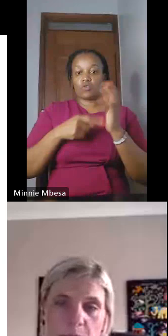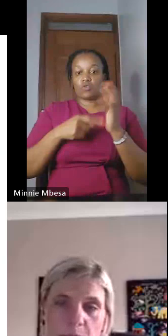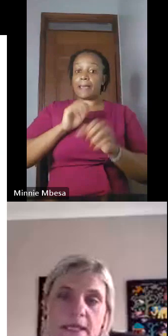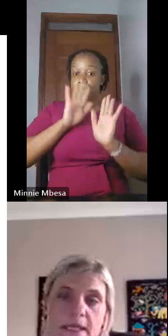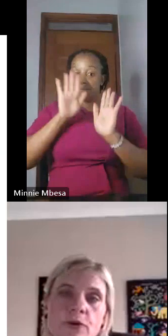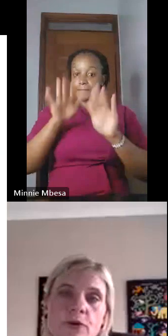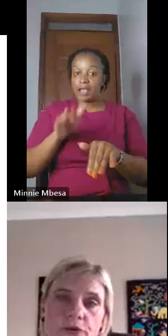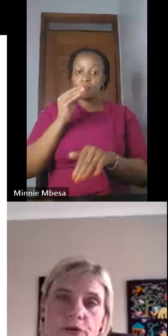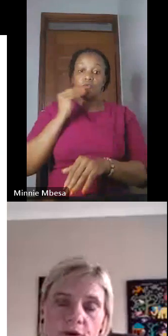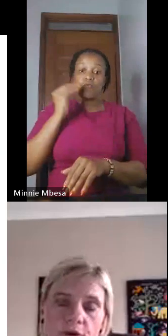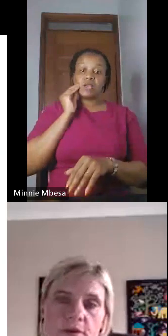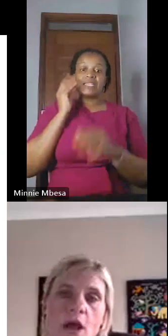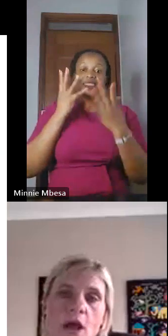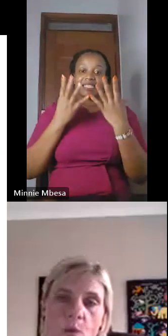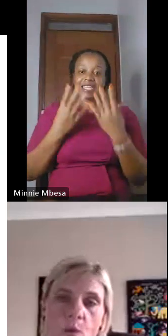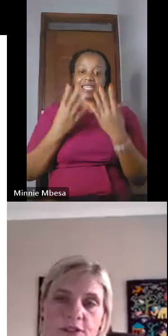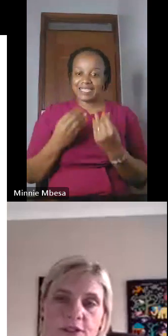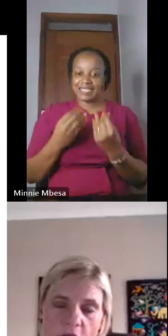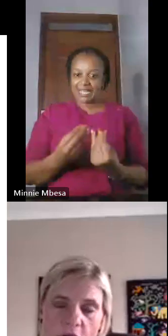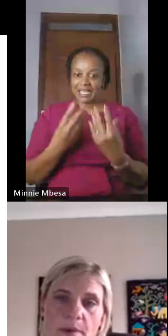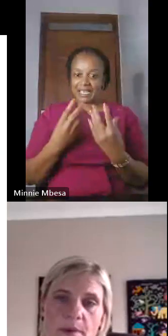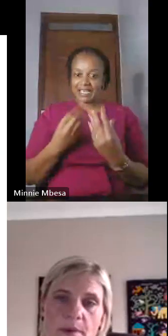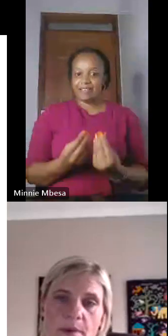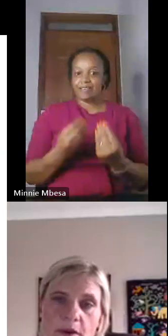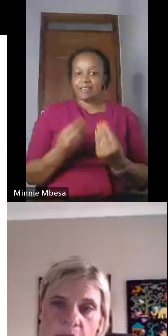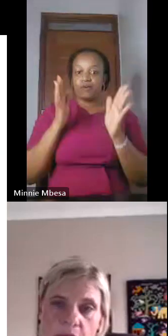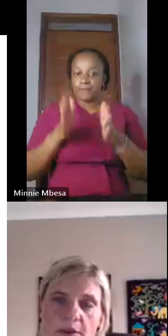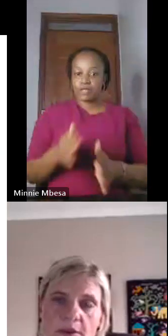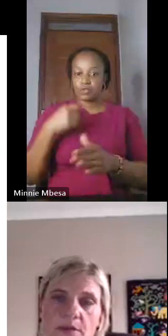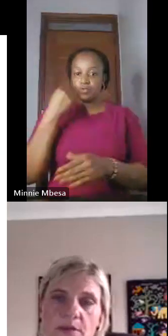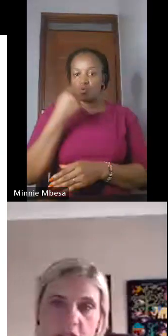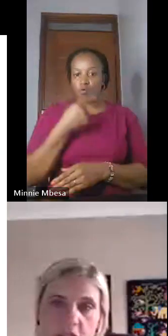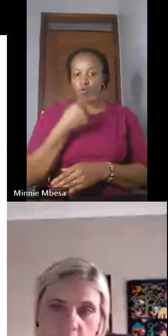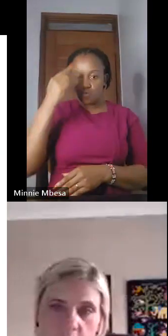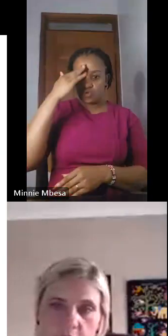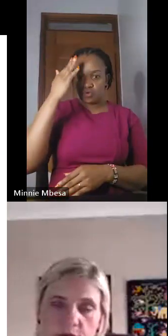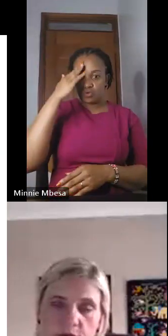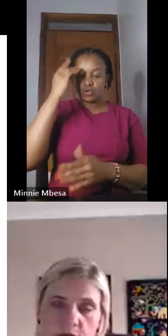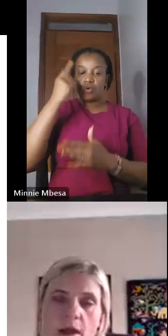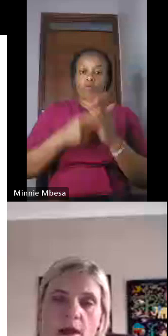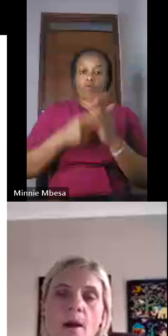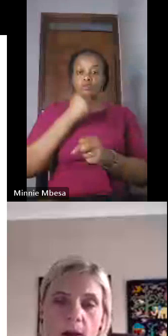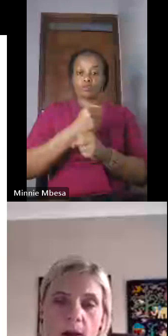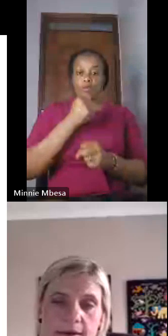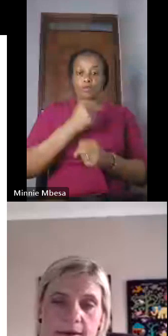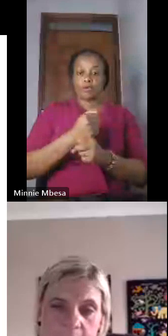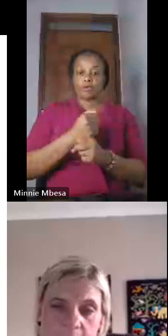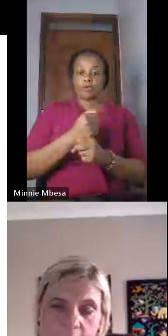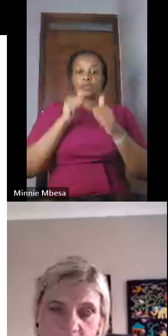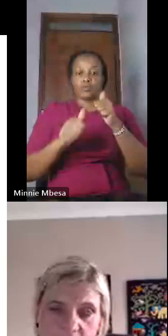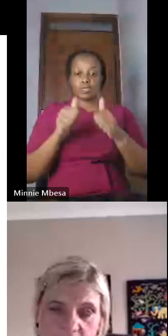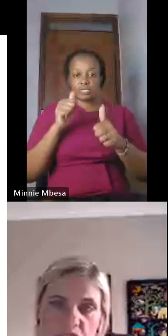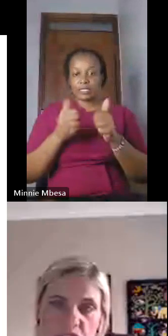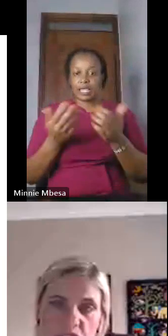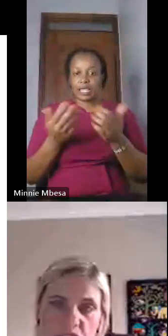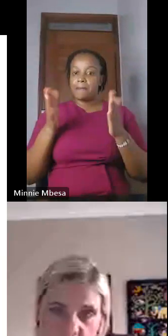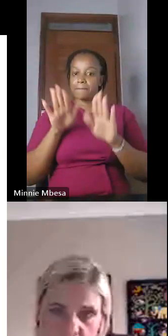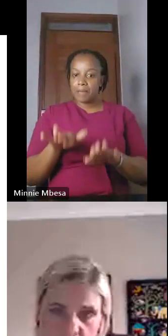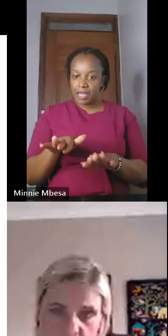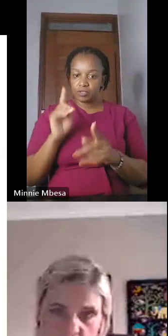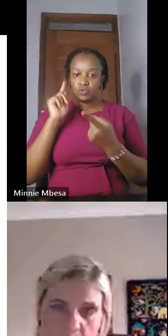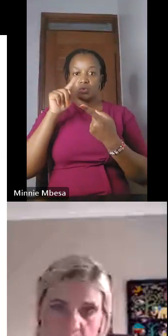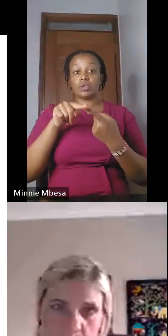for somebody who knows what job they are going to return to when they are finished